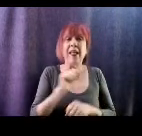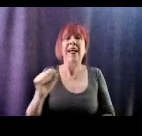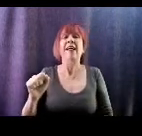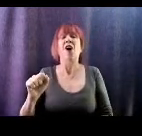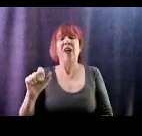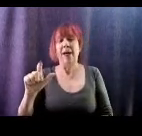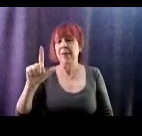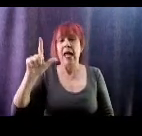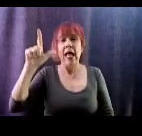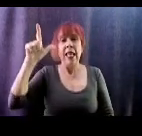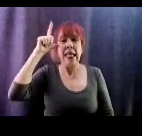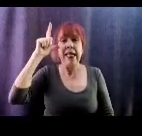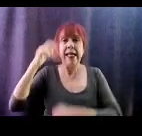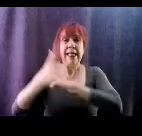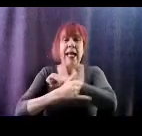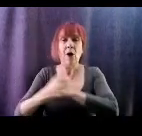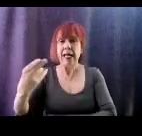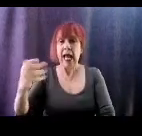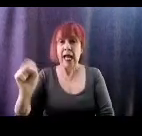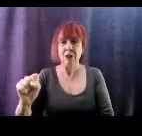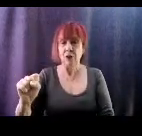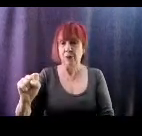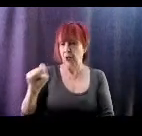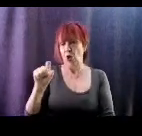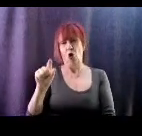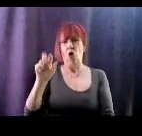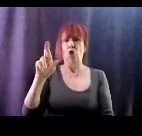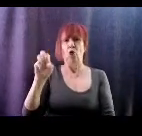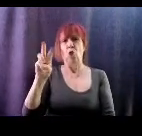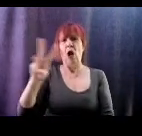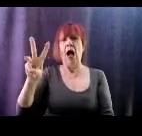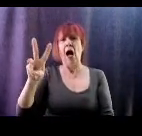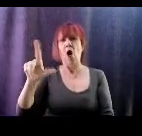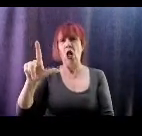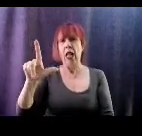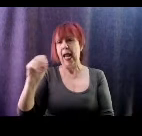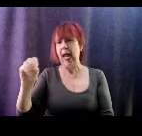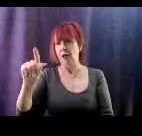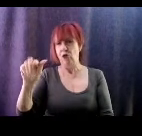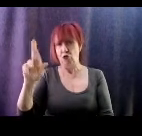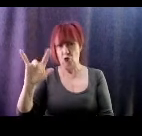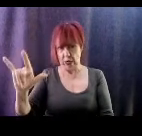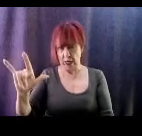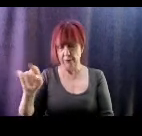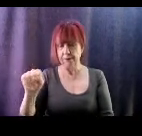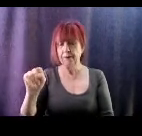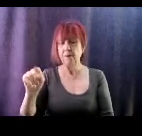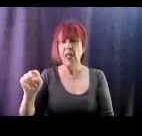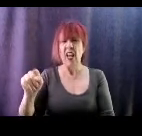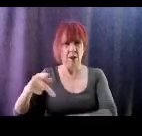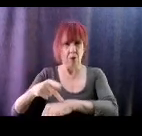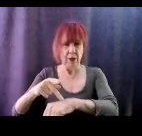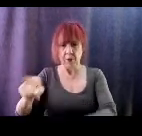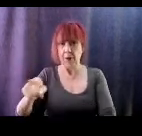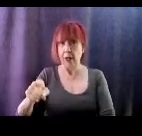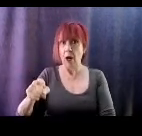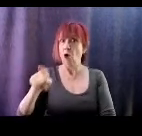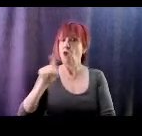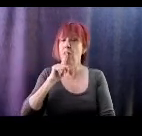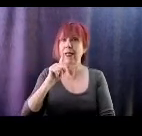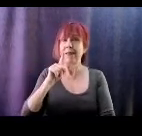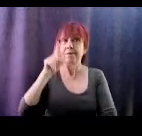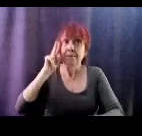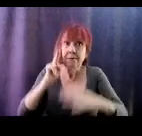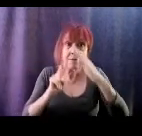School. Ricky McCormick, the special ed director in Lincoln, is very forward-thinking, and she pretty much took just